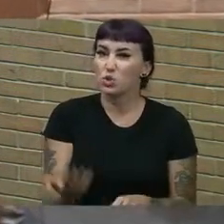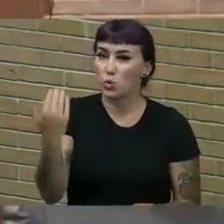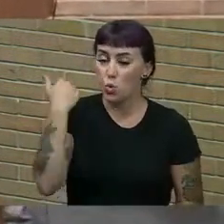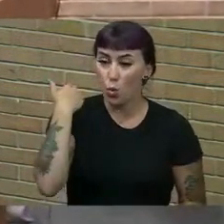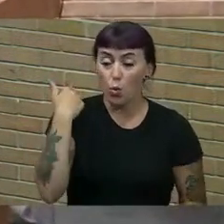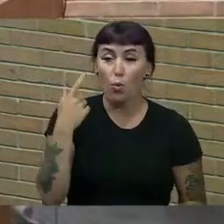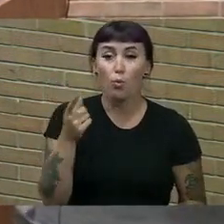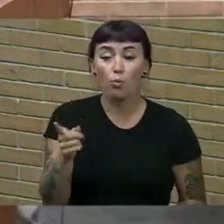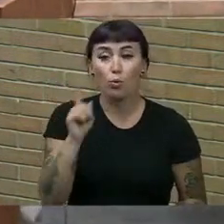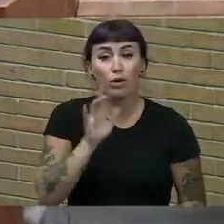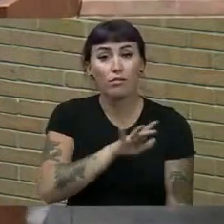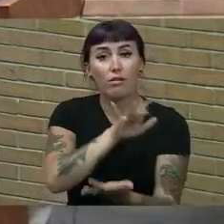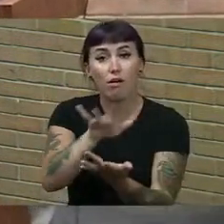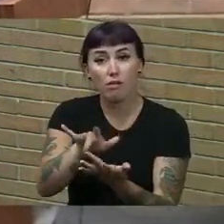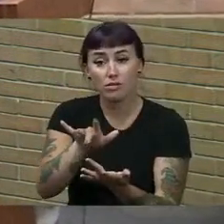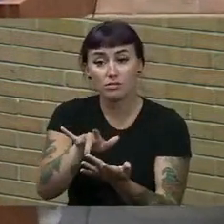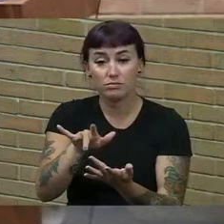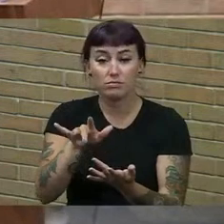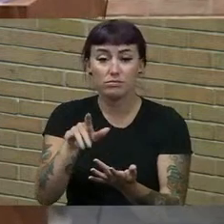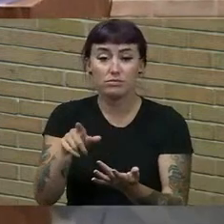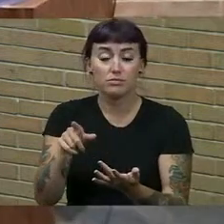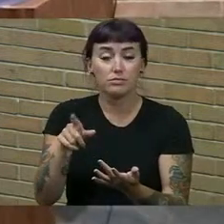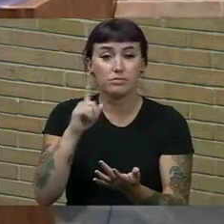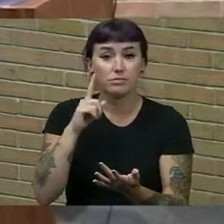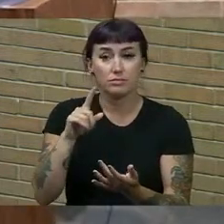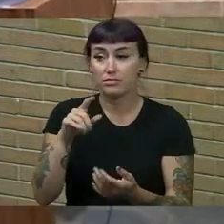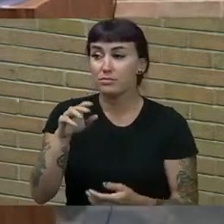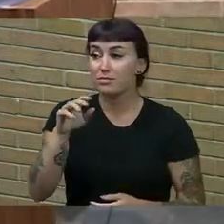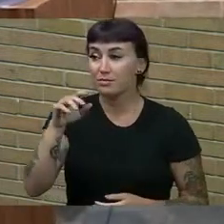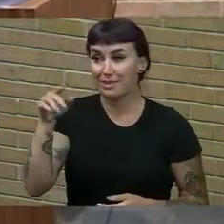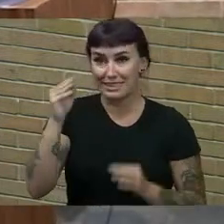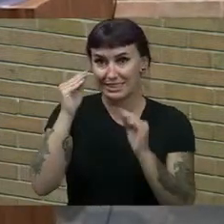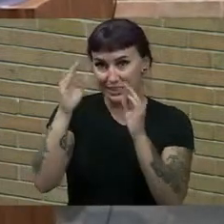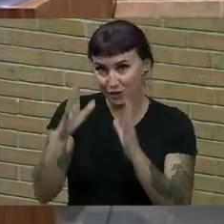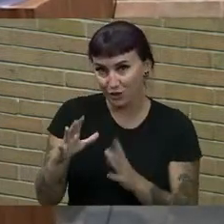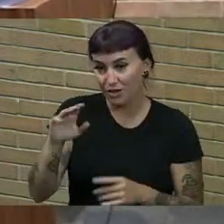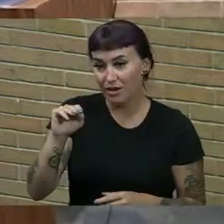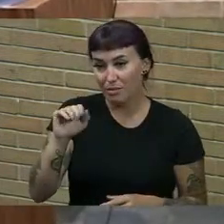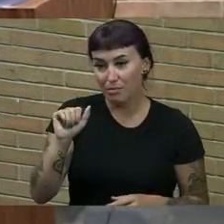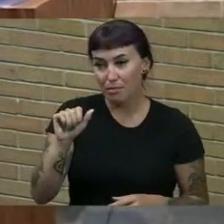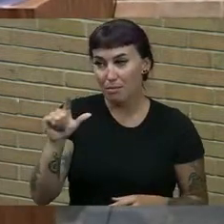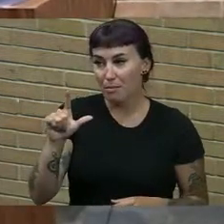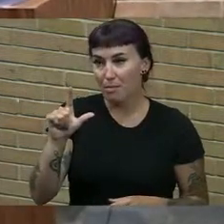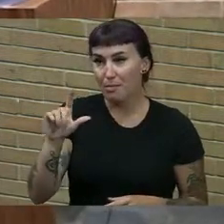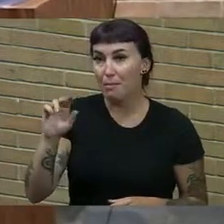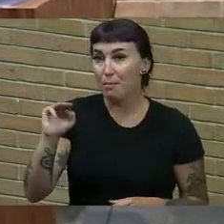So he reached out to Ms. Malley, great name by the way.